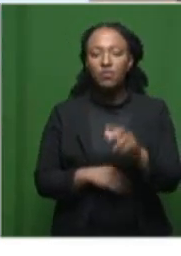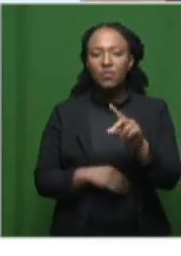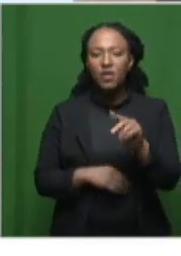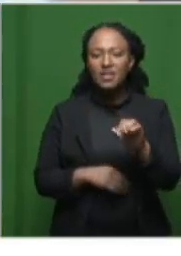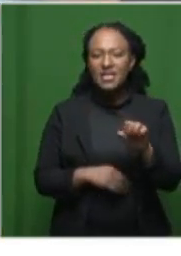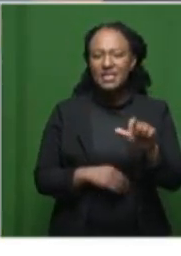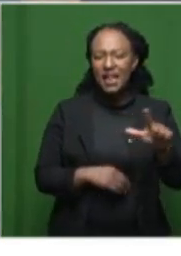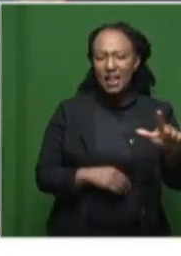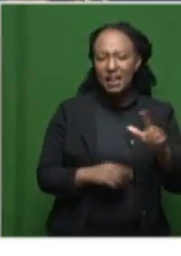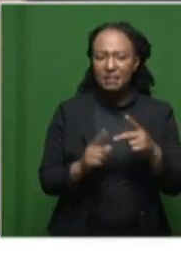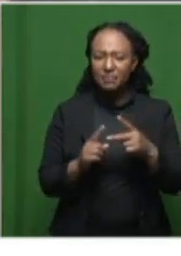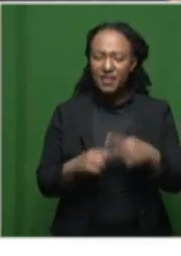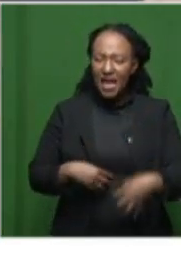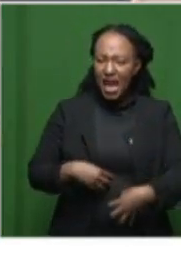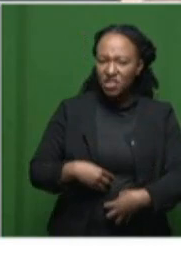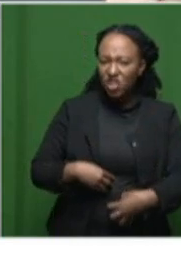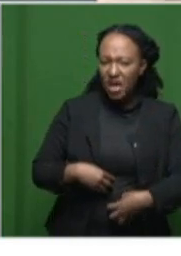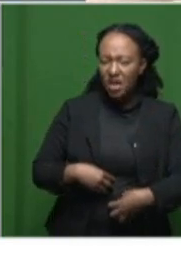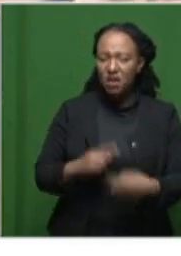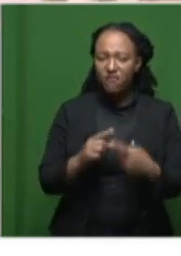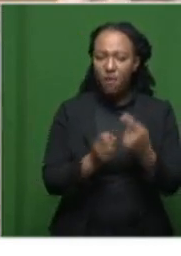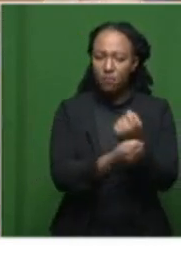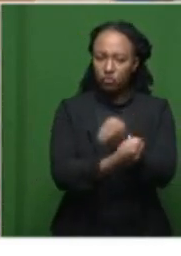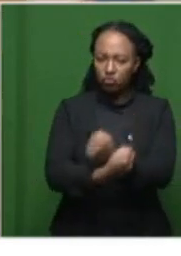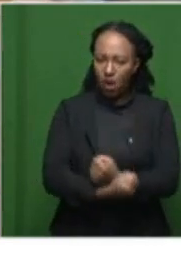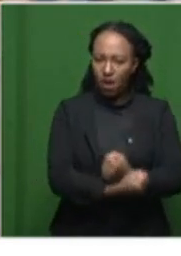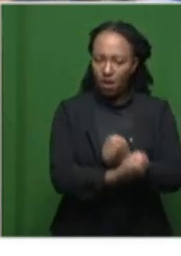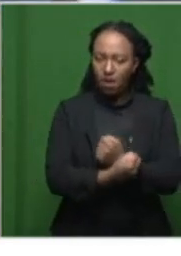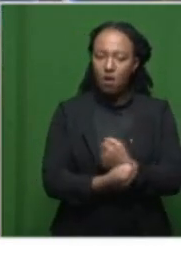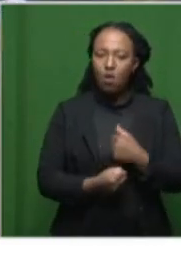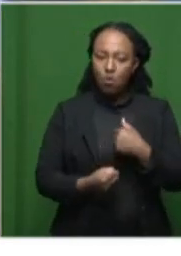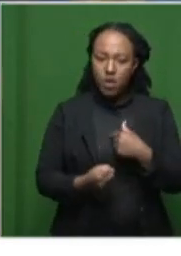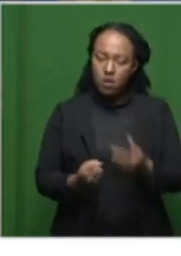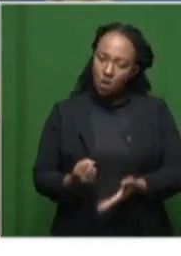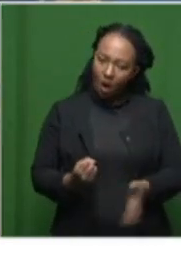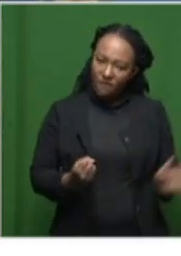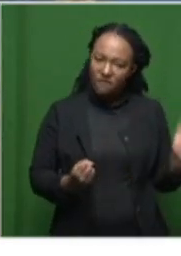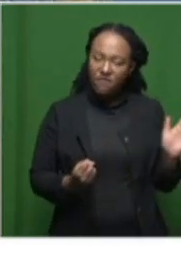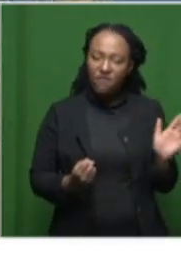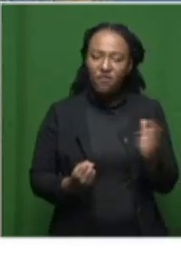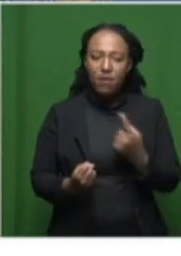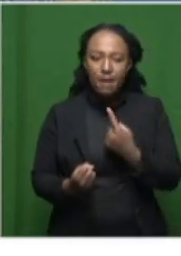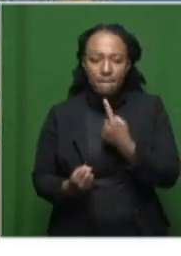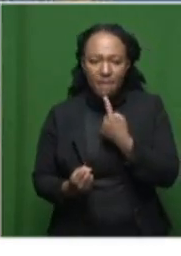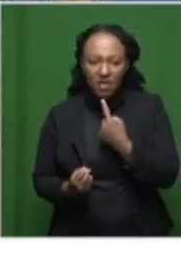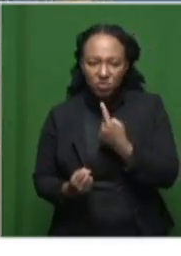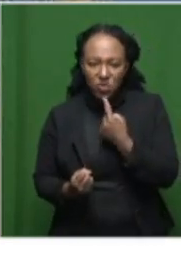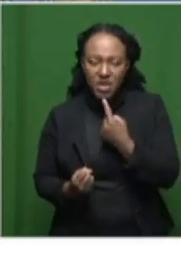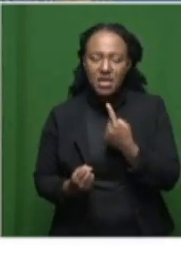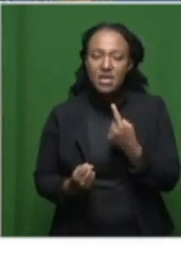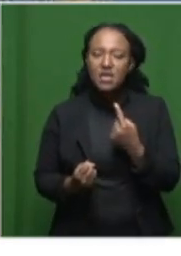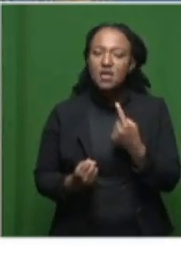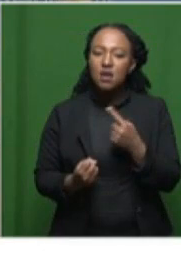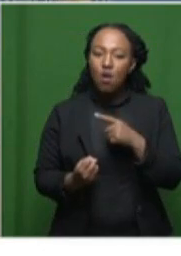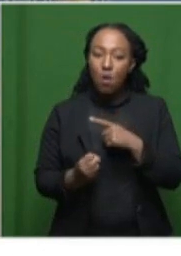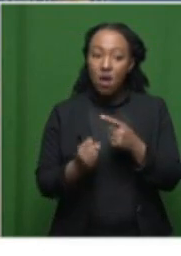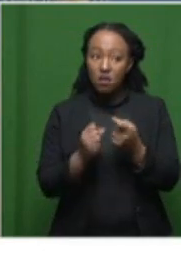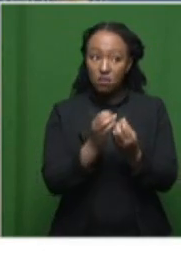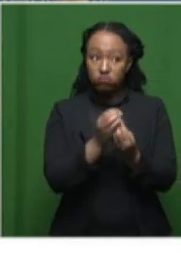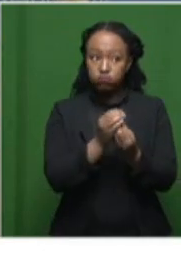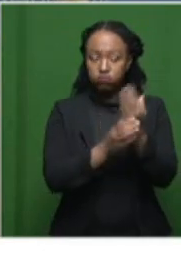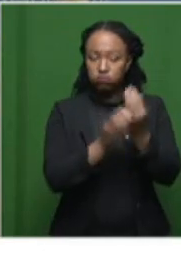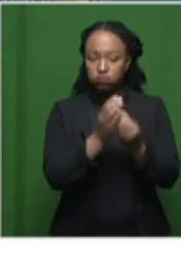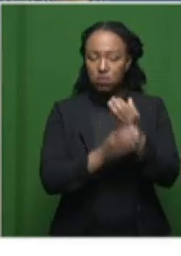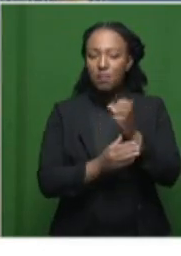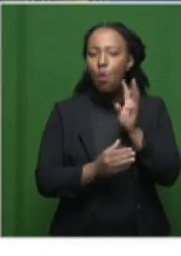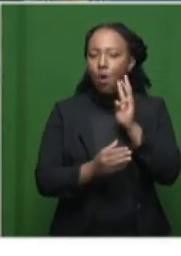the truck, and we fit in our battery and fuel cell hybrid powertrain, that the only emissions coming out of the truck